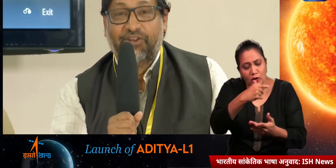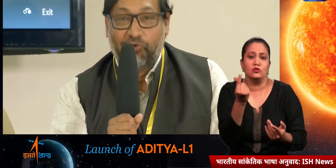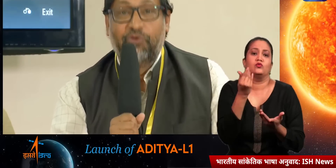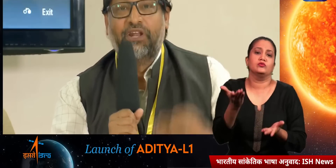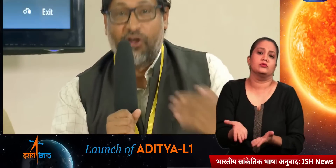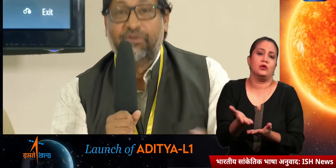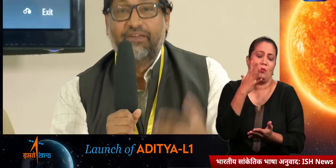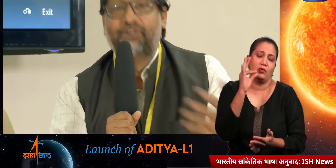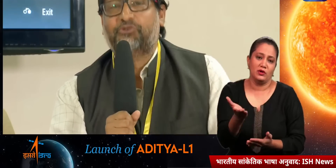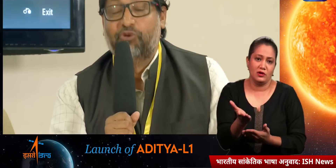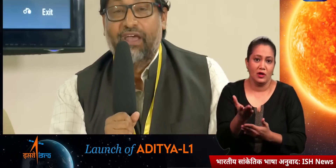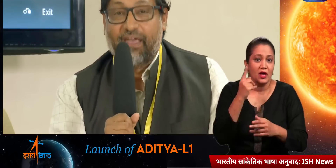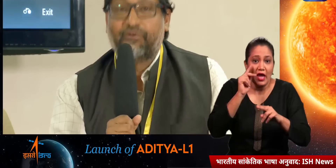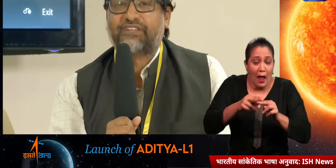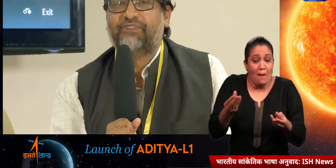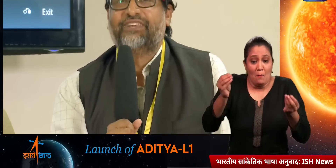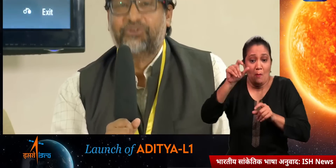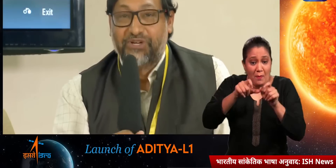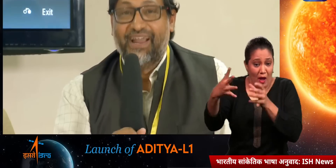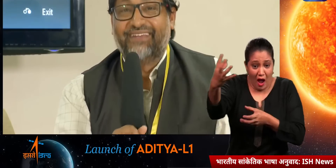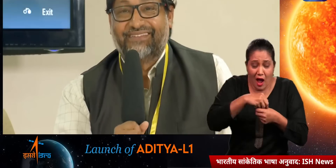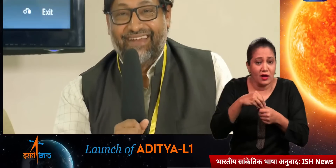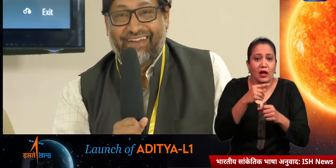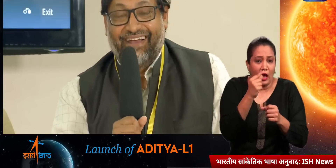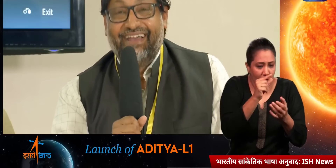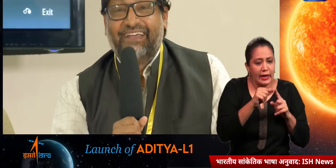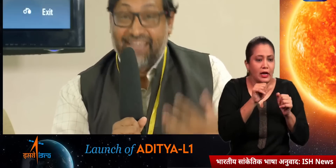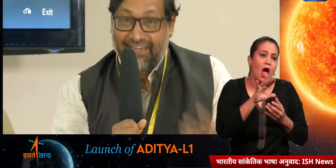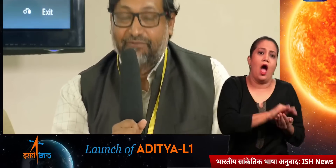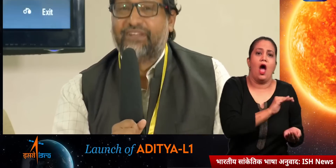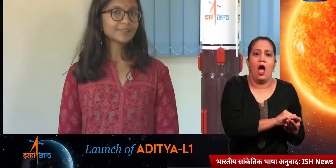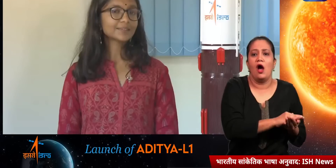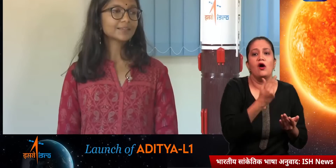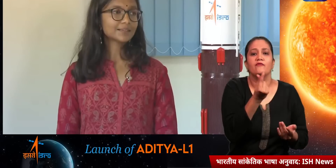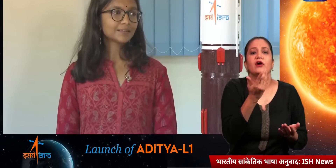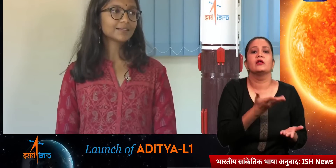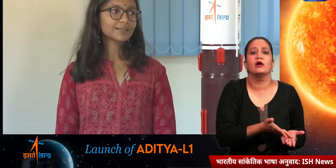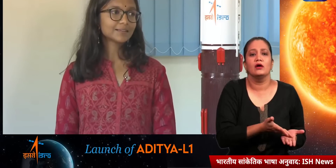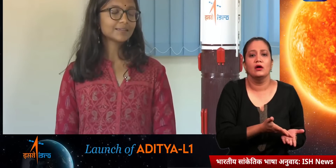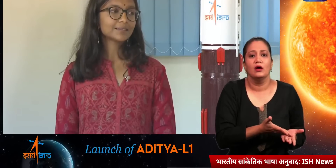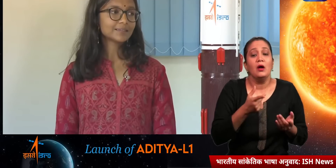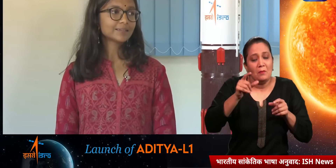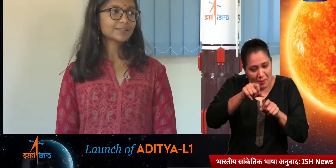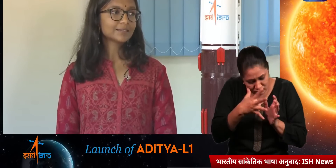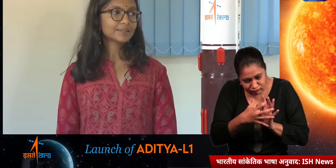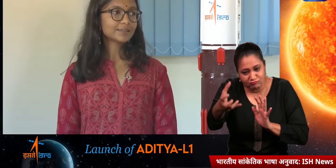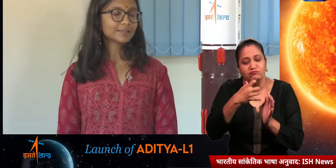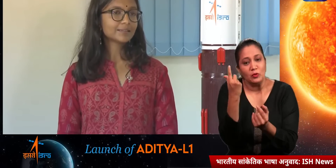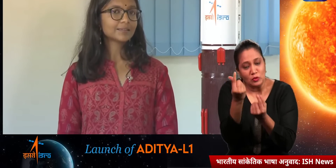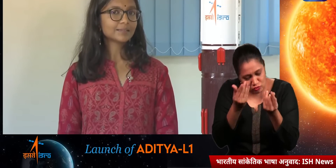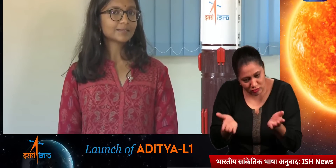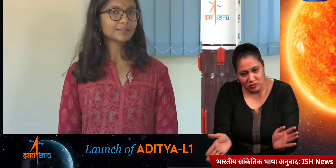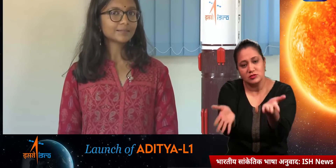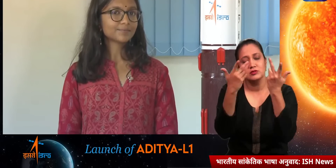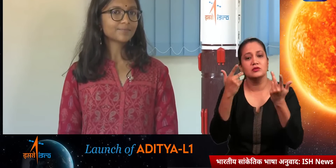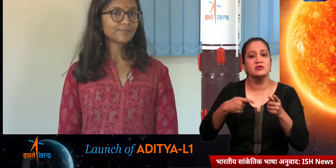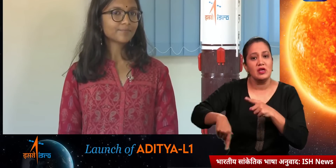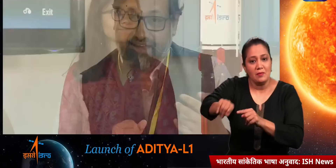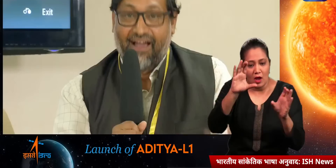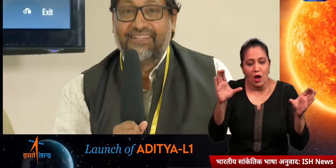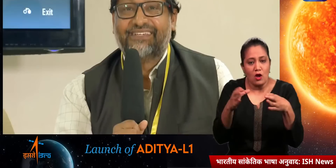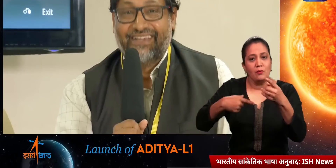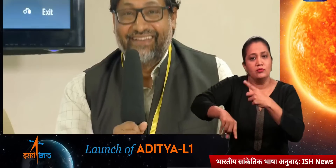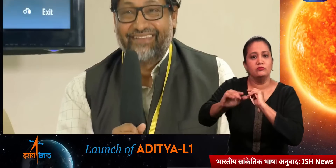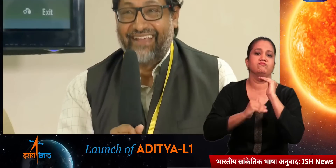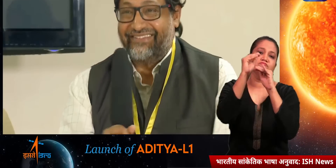users, we will not be able to effectively utilize the data, scientific data which is coming, and the way we can help the community